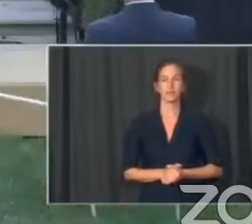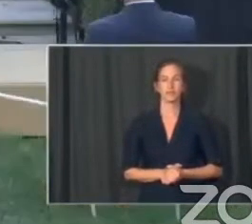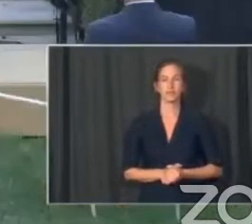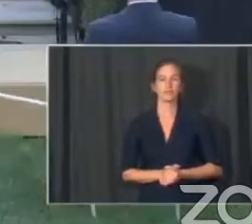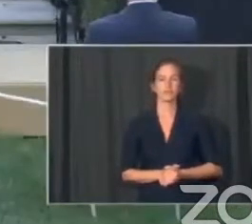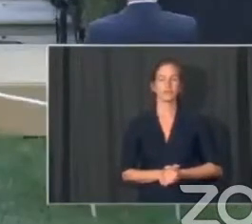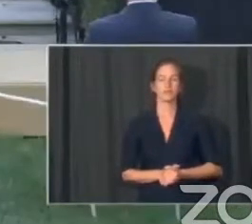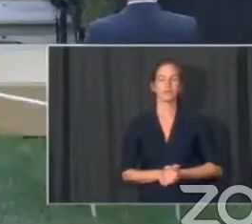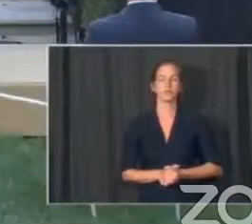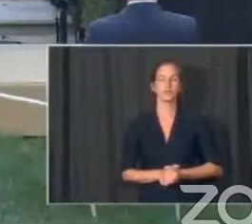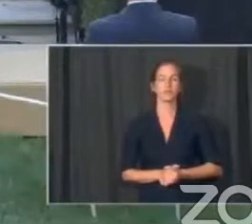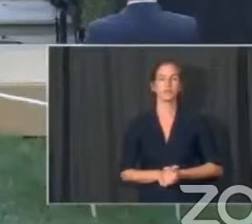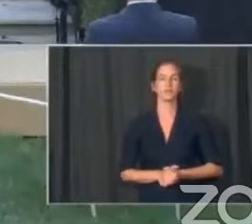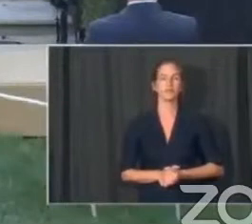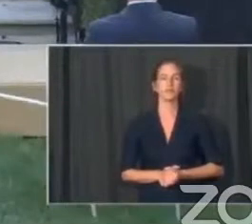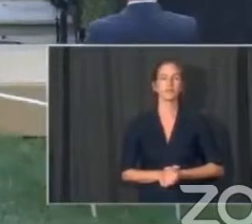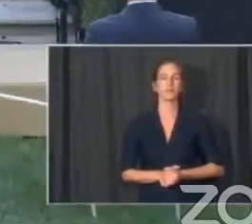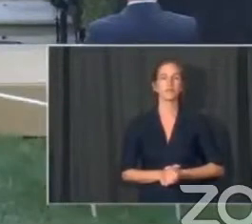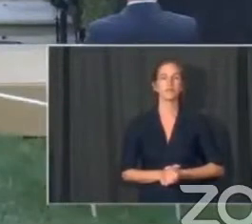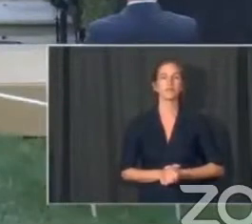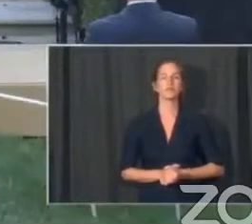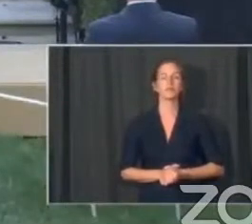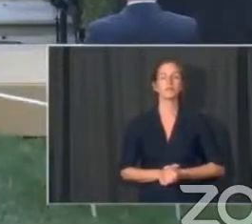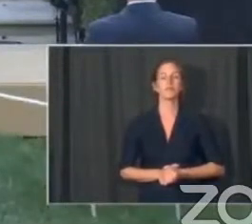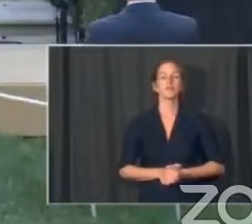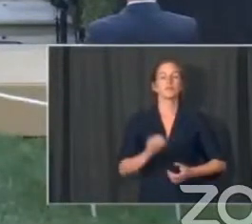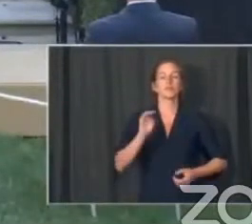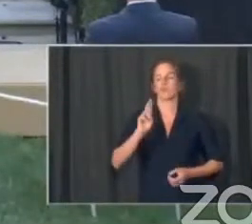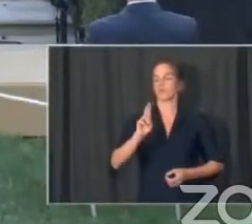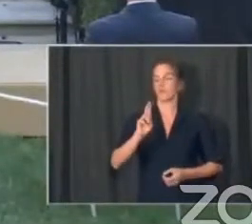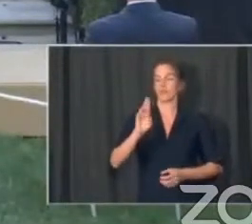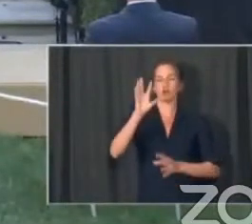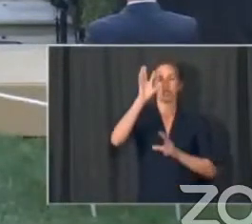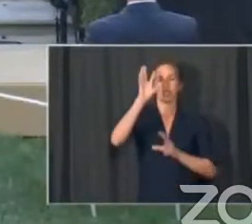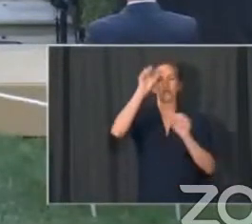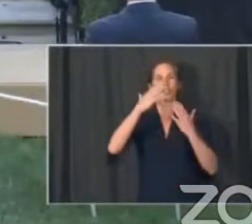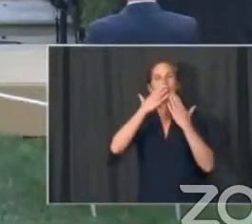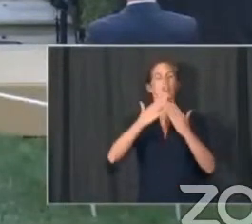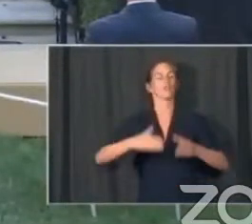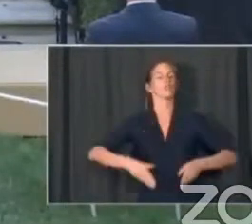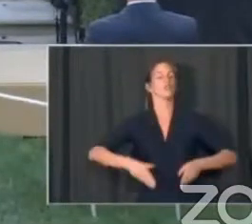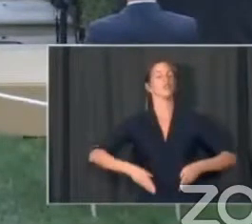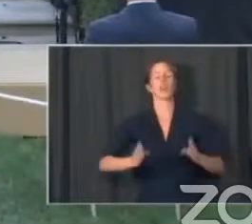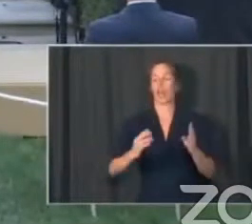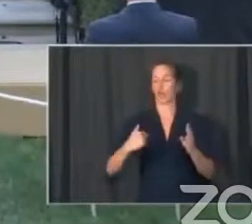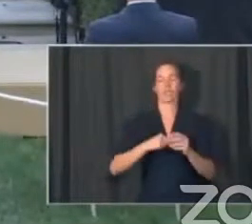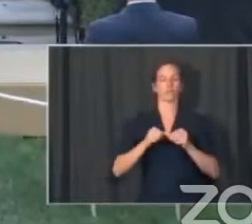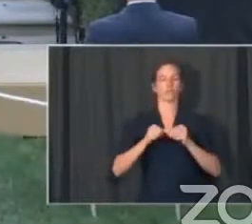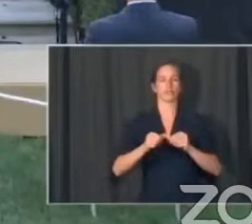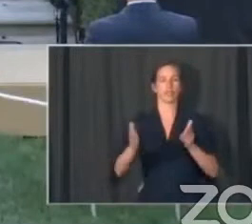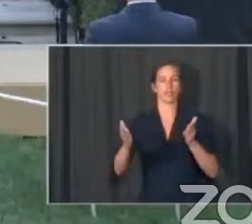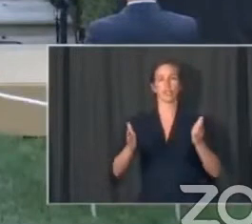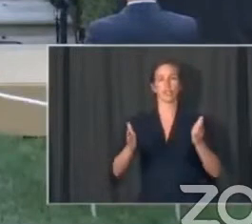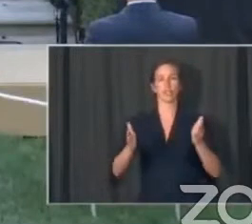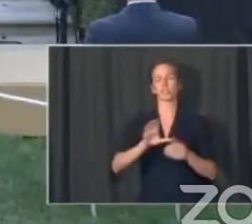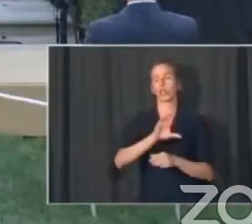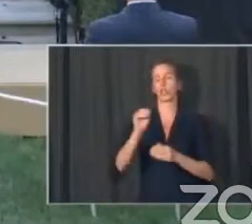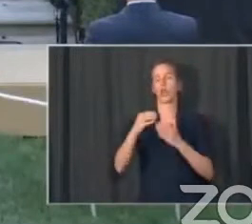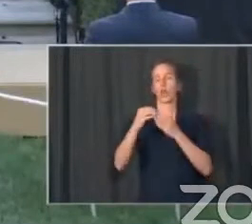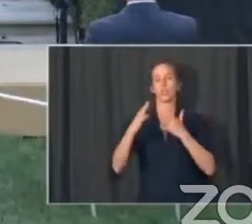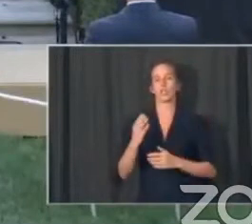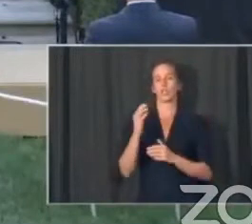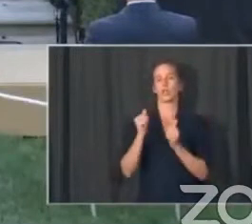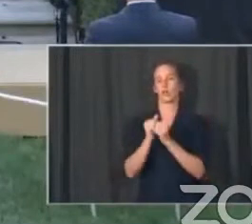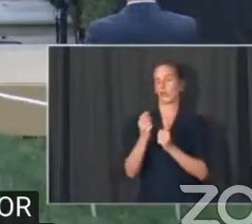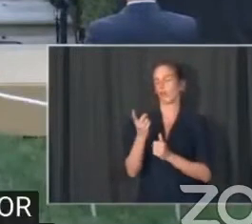que va a hablar acerca de la Mr. distribución de President, vacunas. thank you for Gracias. allowing me to continue service of our great nation as the co-leader with Dr. Moncef Slaoui